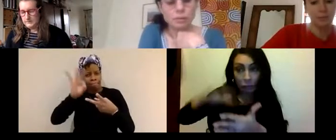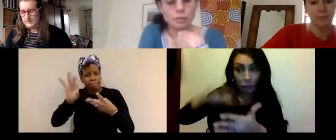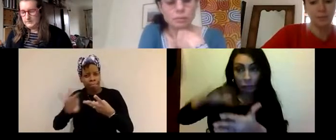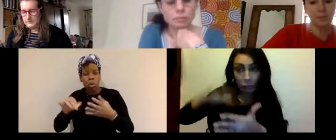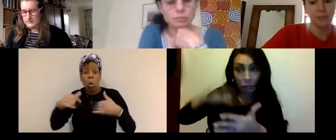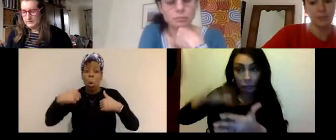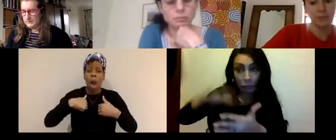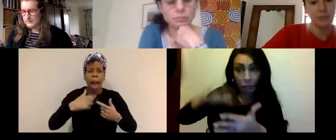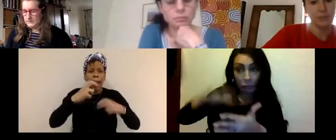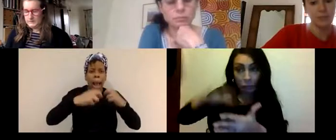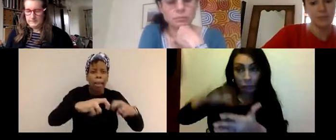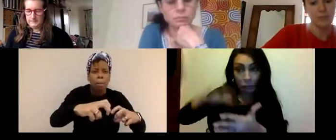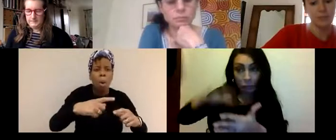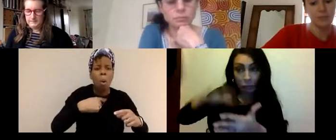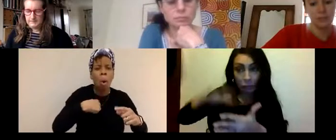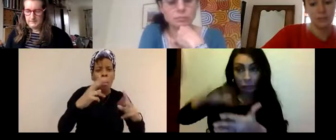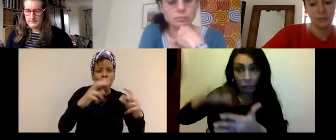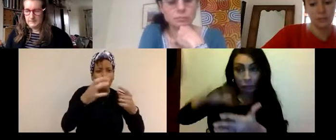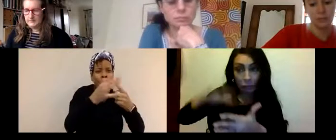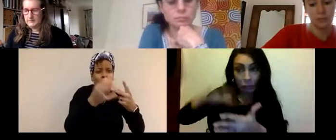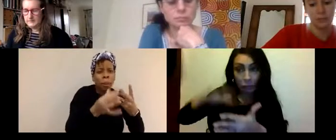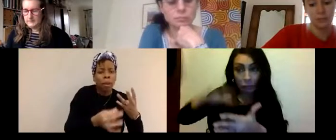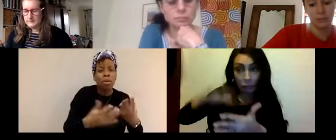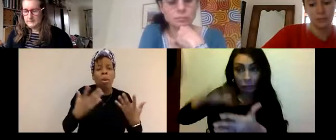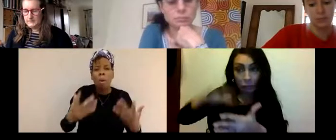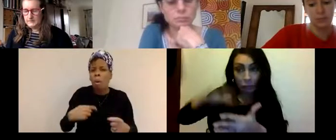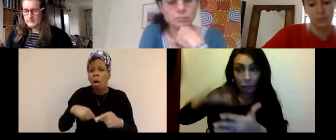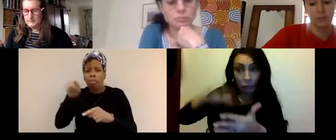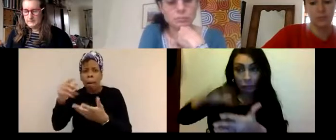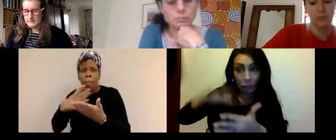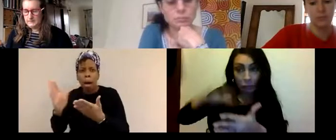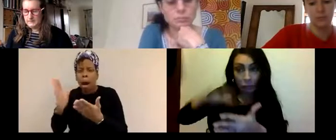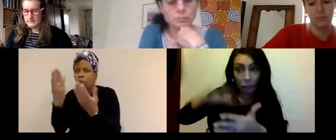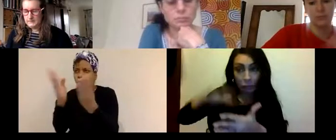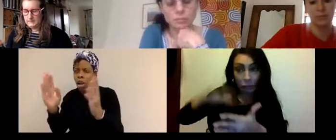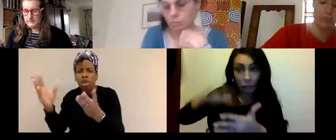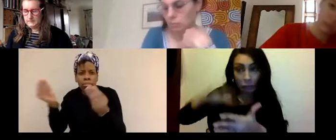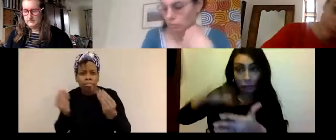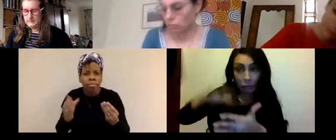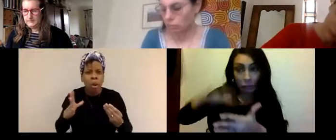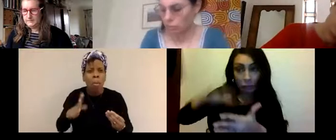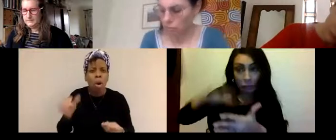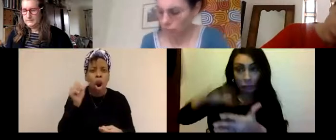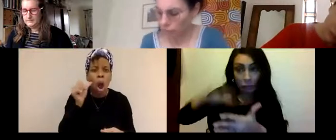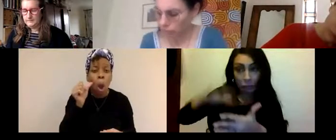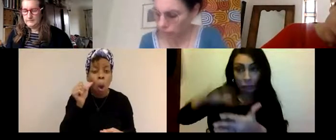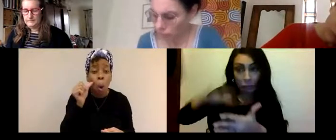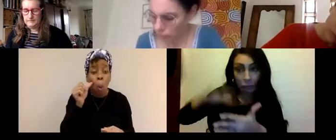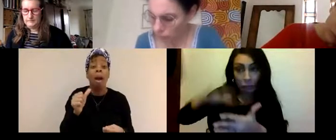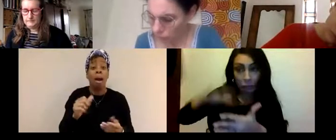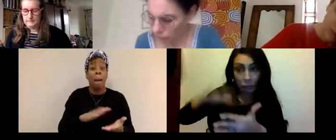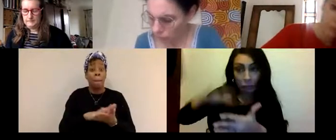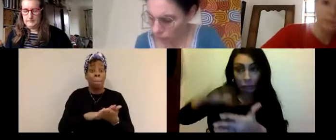work, or I want to know about this part of the collection. So that anything that artists want to know, we can at least bring